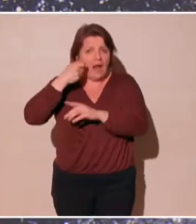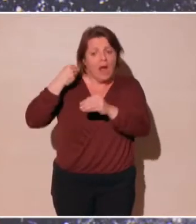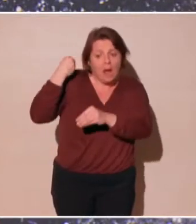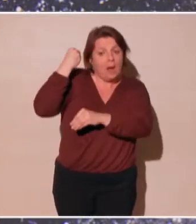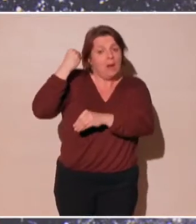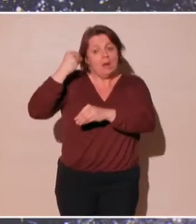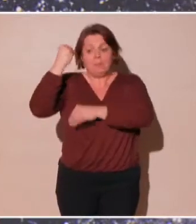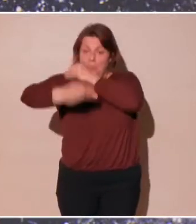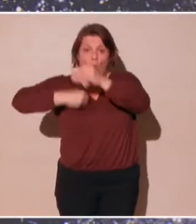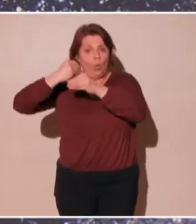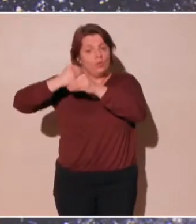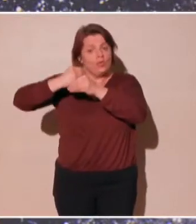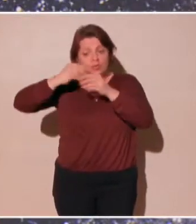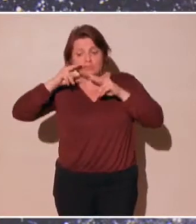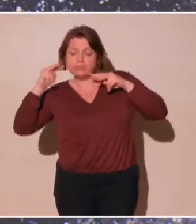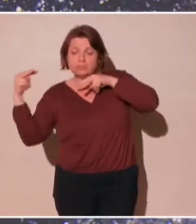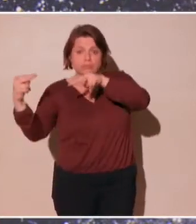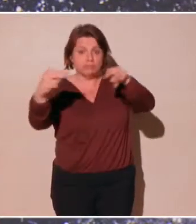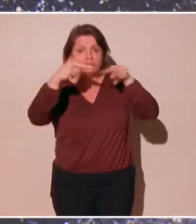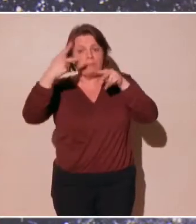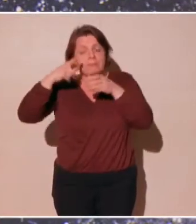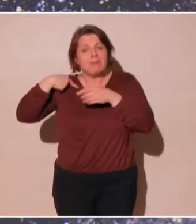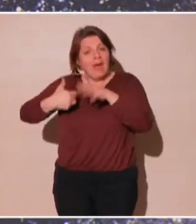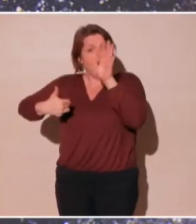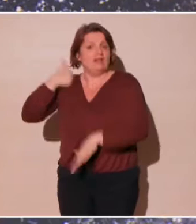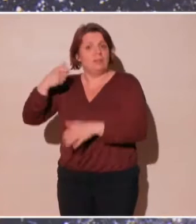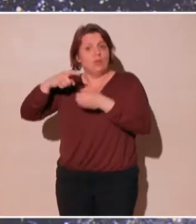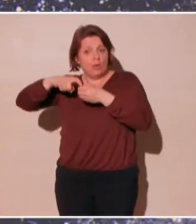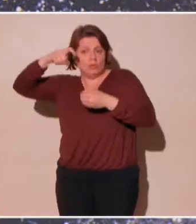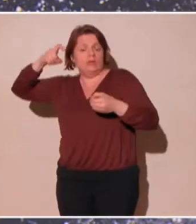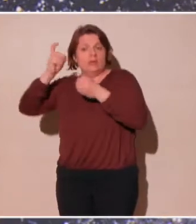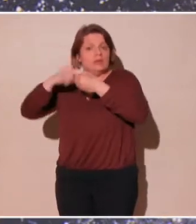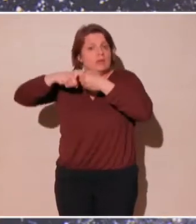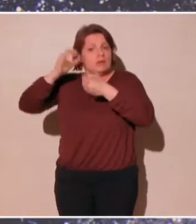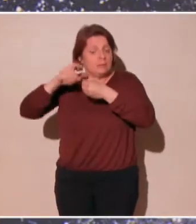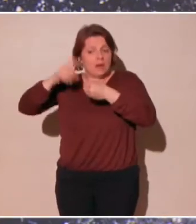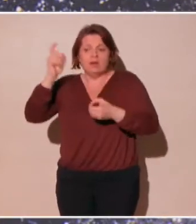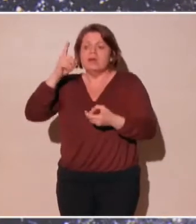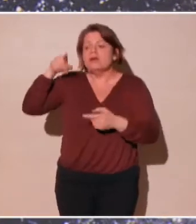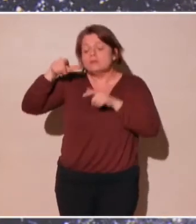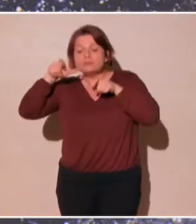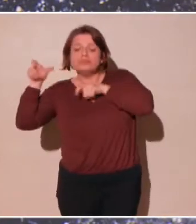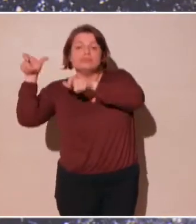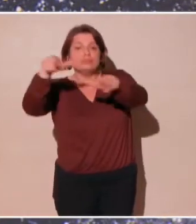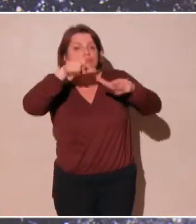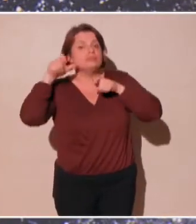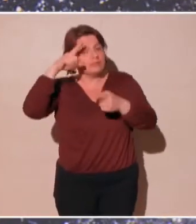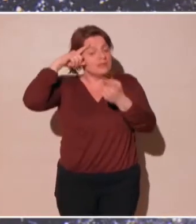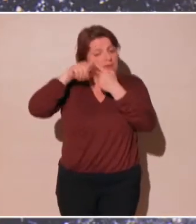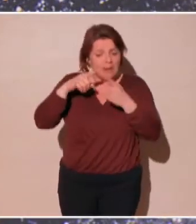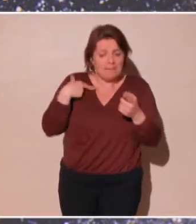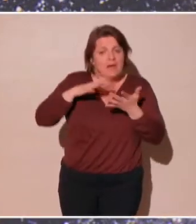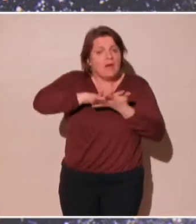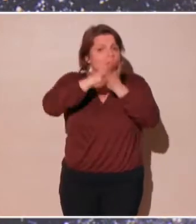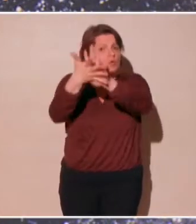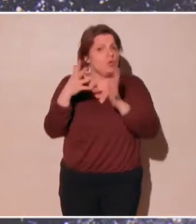would be independent and able to really have a sense of the evolutions and organize